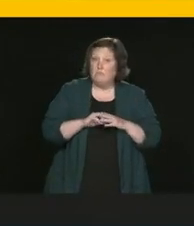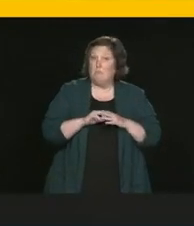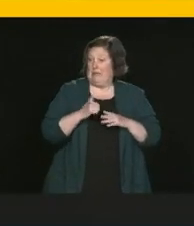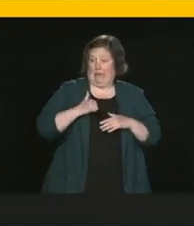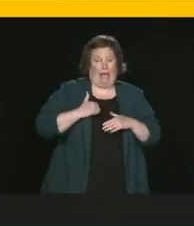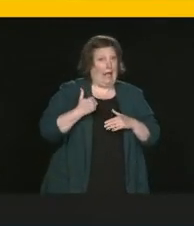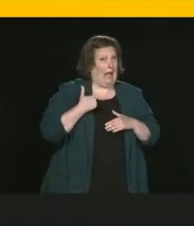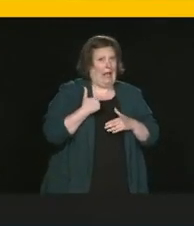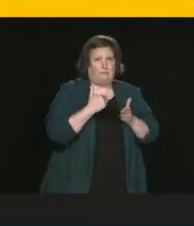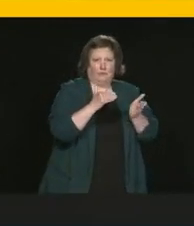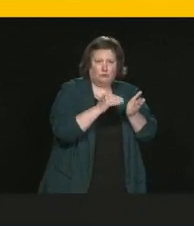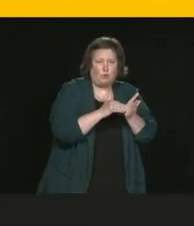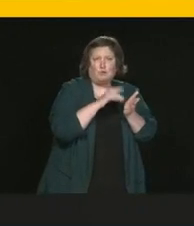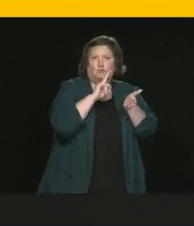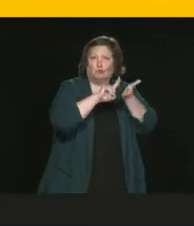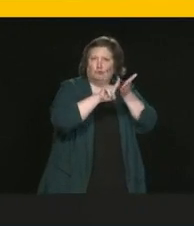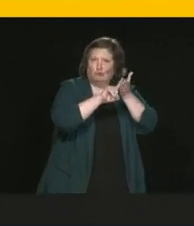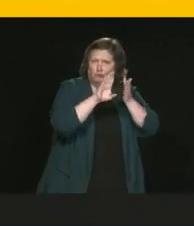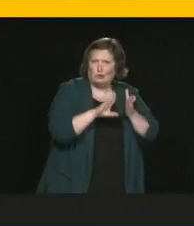established.